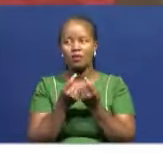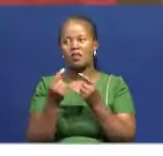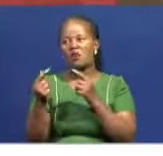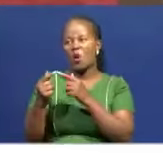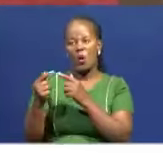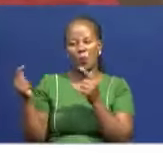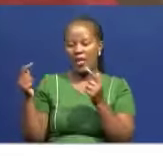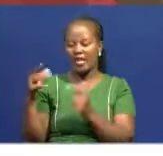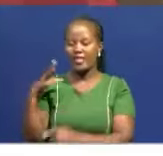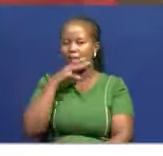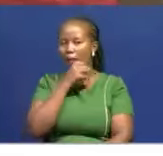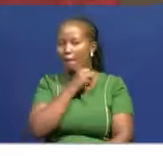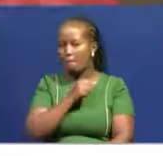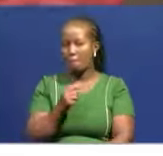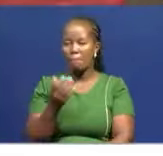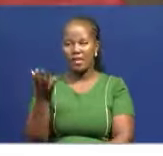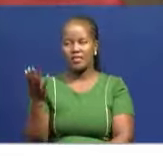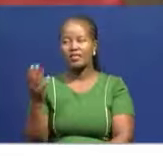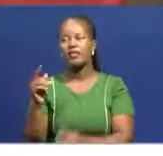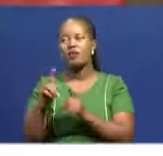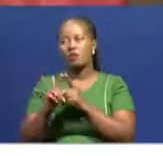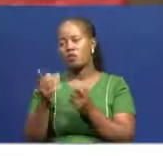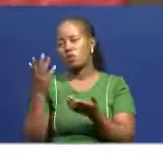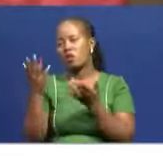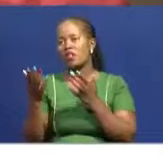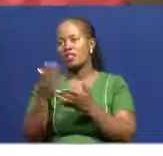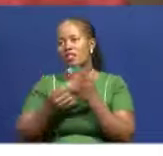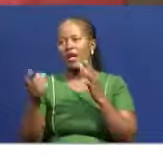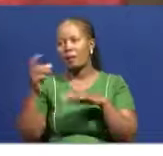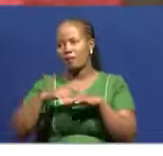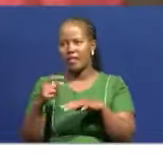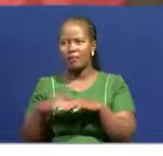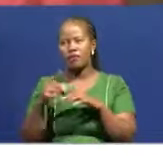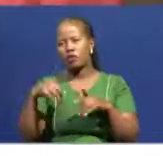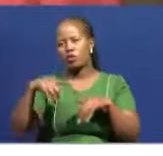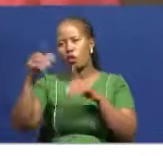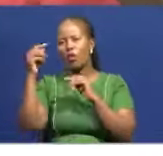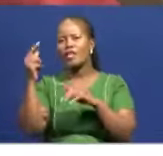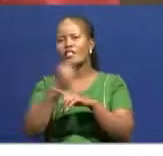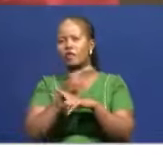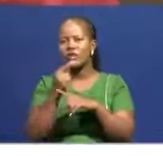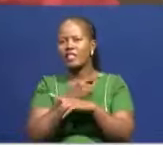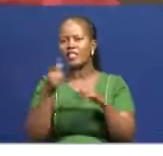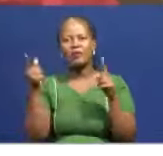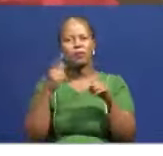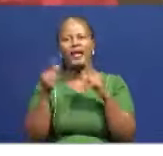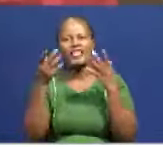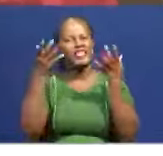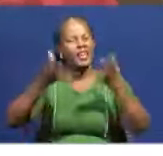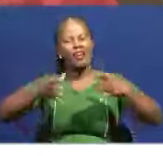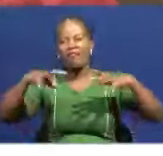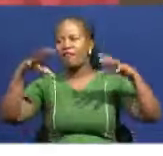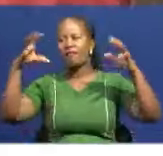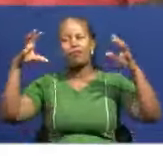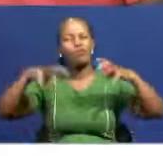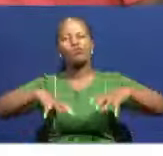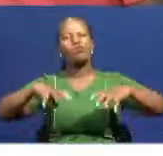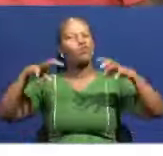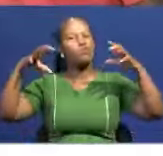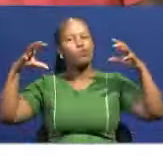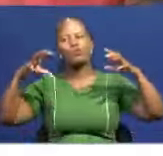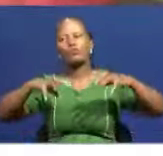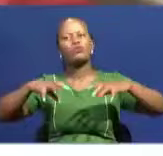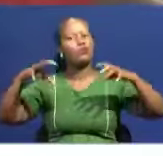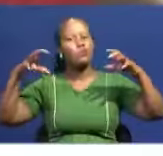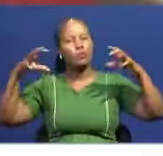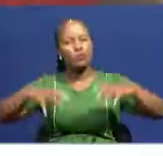have that. I think there's a time they went to train. It had rained so hard. They were training at Strathmore, but there was the river that had overflown, so they couldn't train